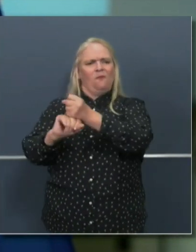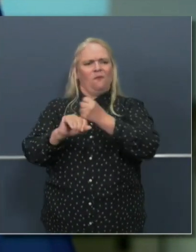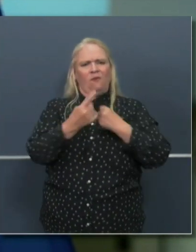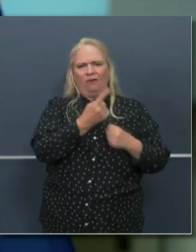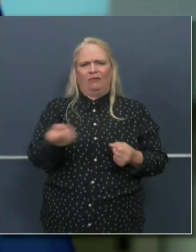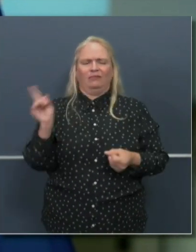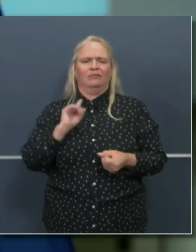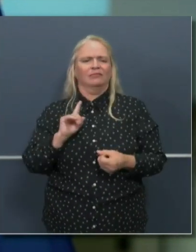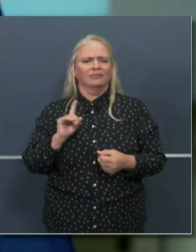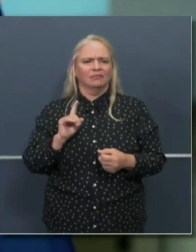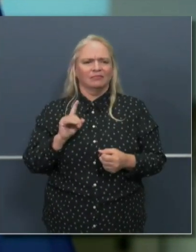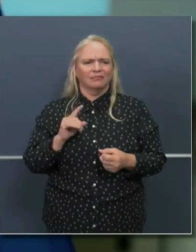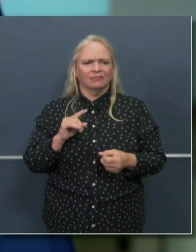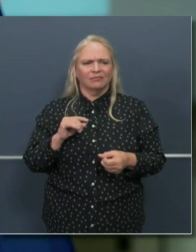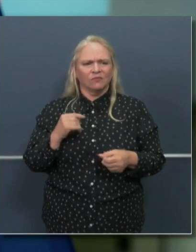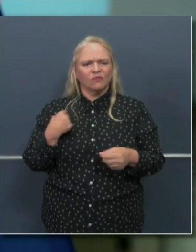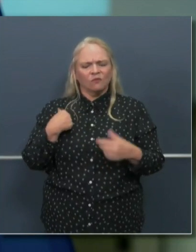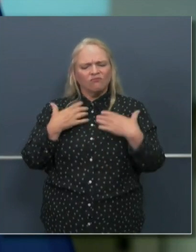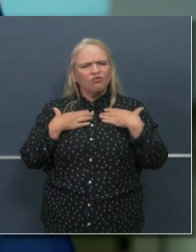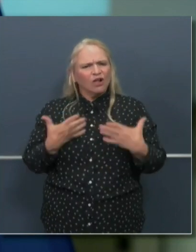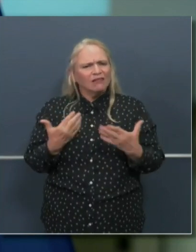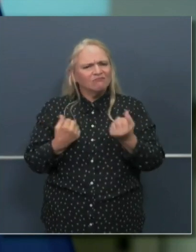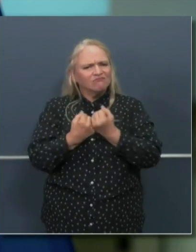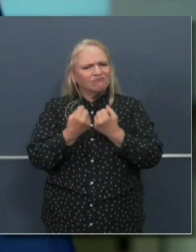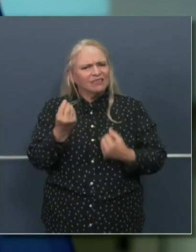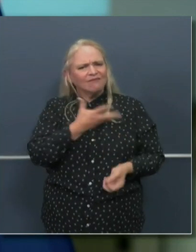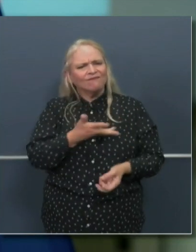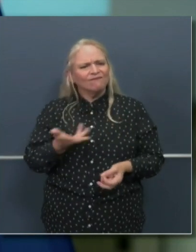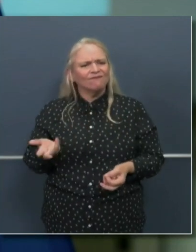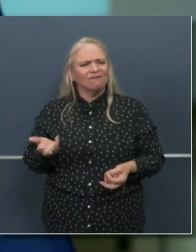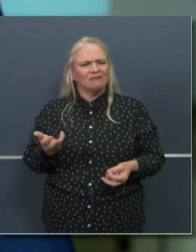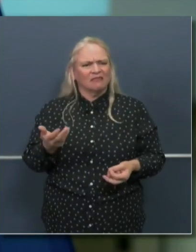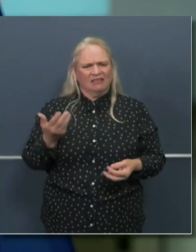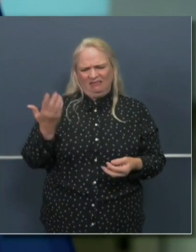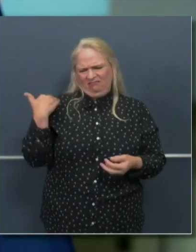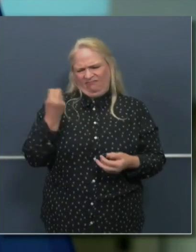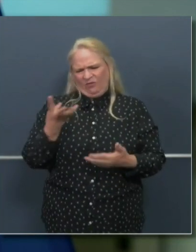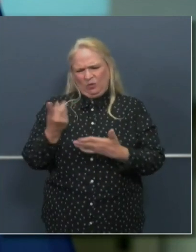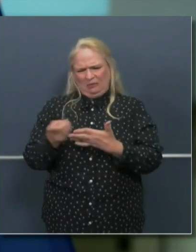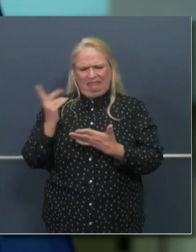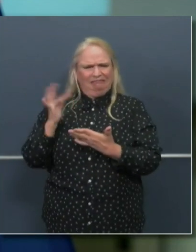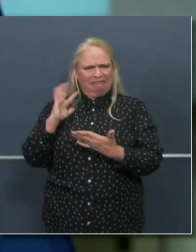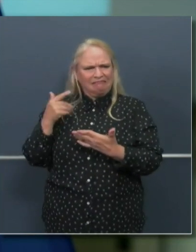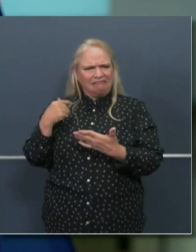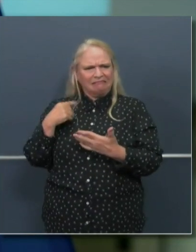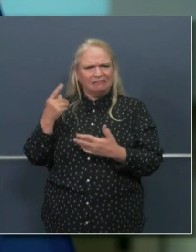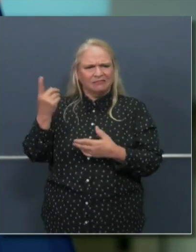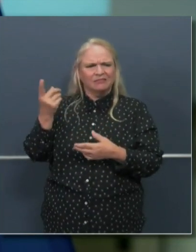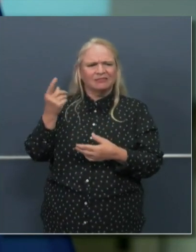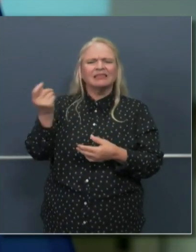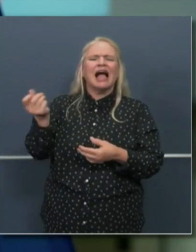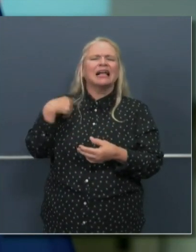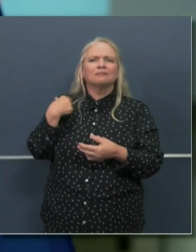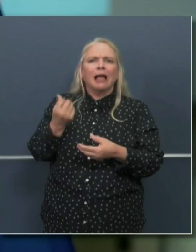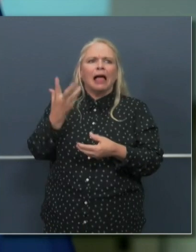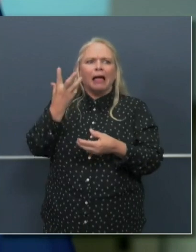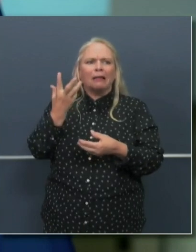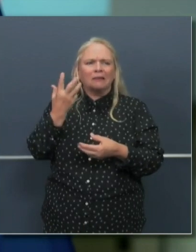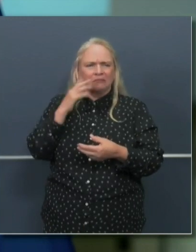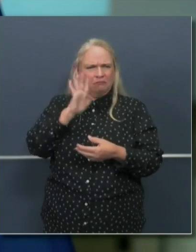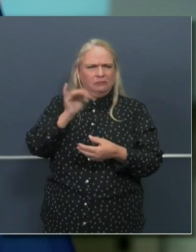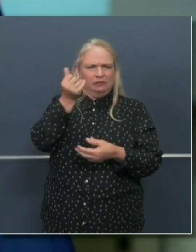few weeks back the number of 17 million. That's more specific to your question. I had mentioned that on a number of occasions, including one